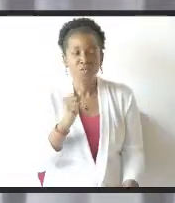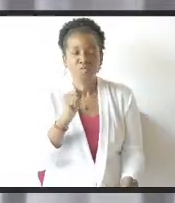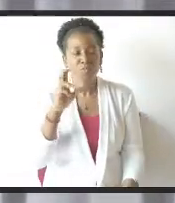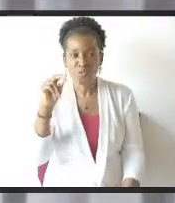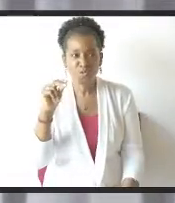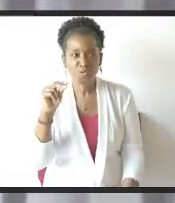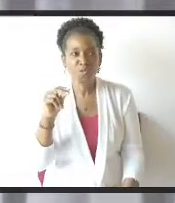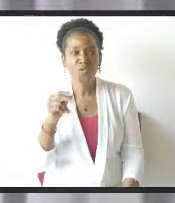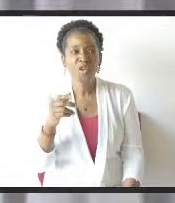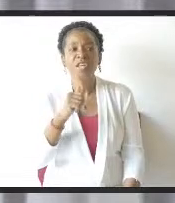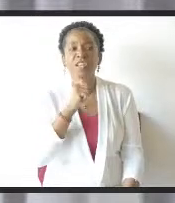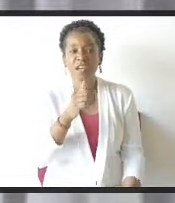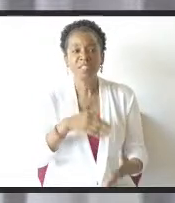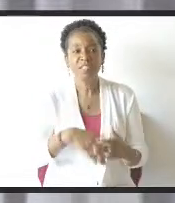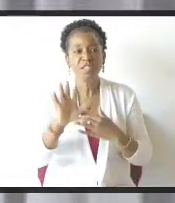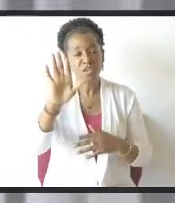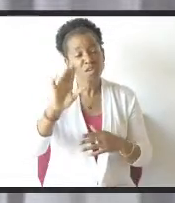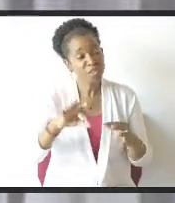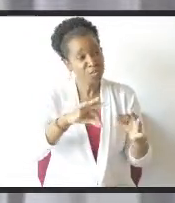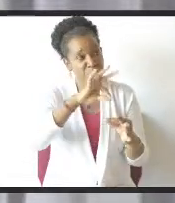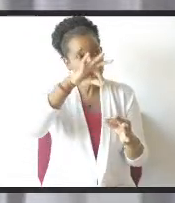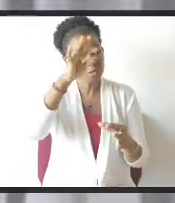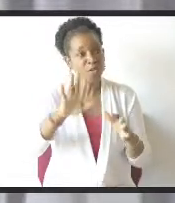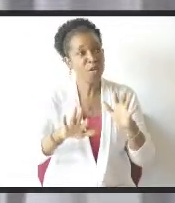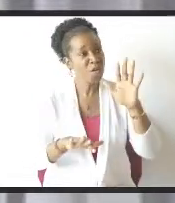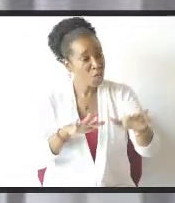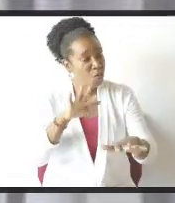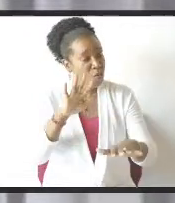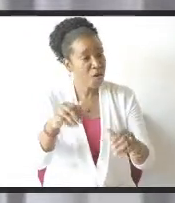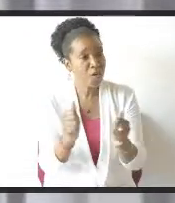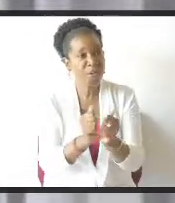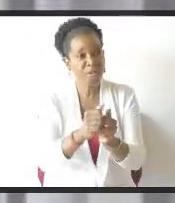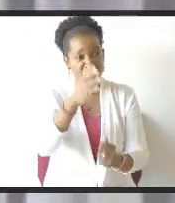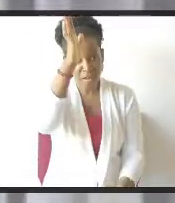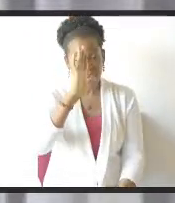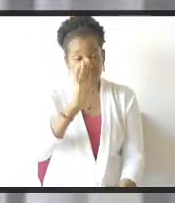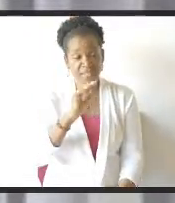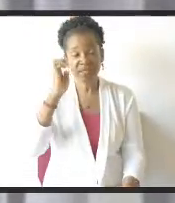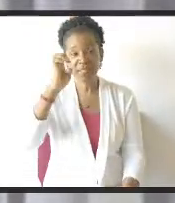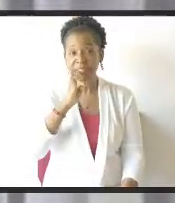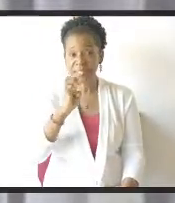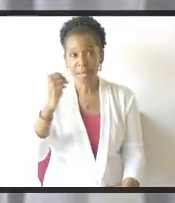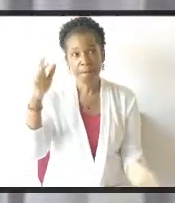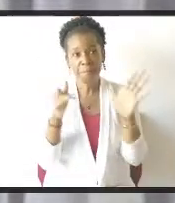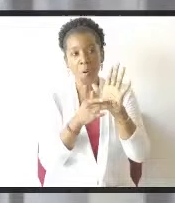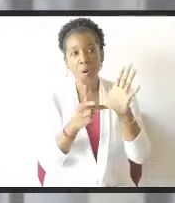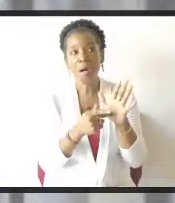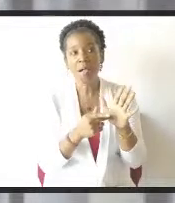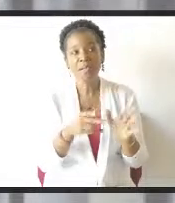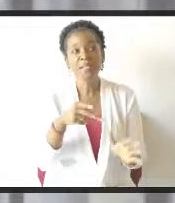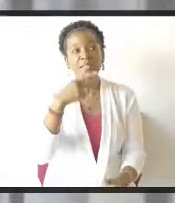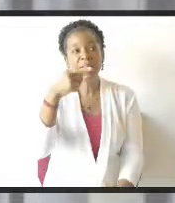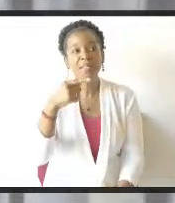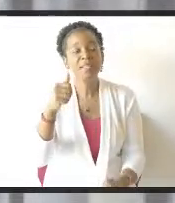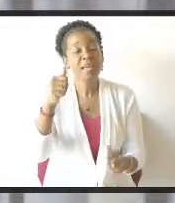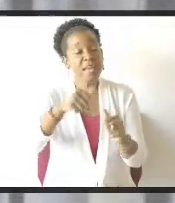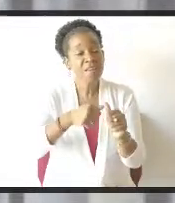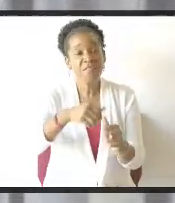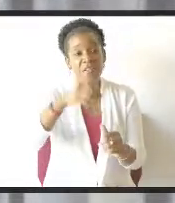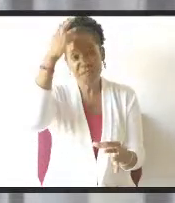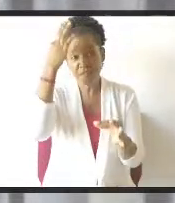Amen? Every faithful, born again, child of